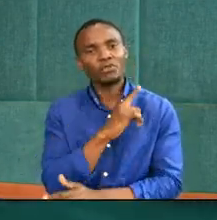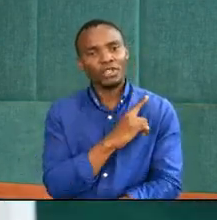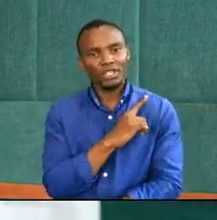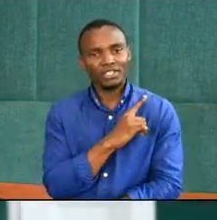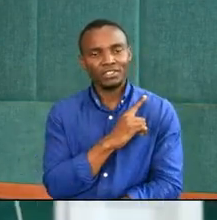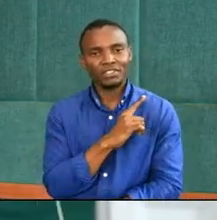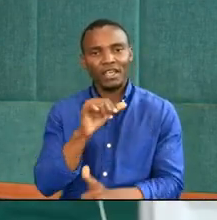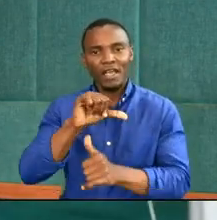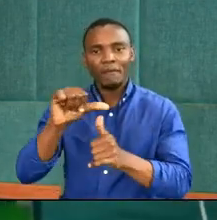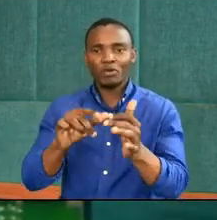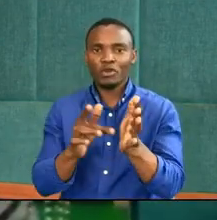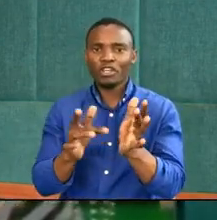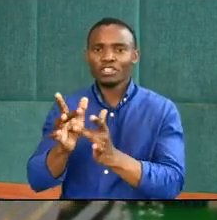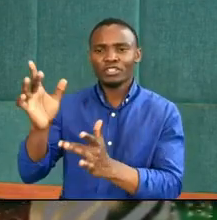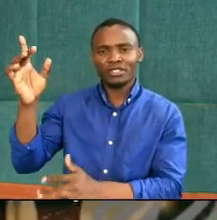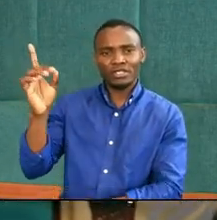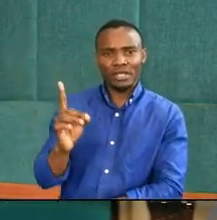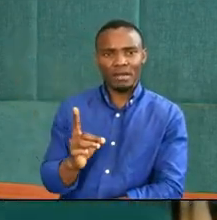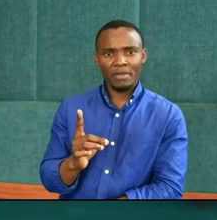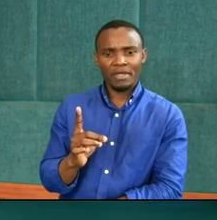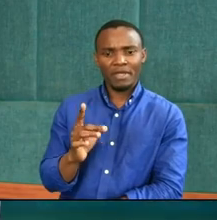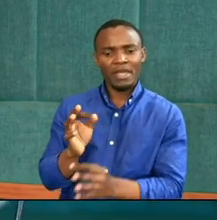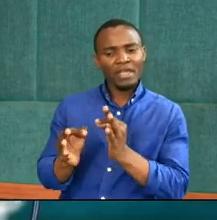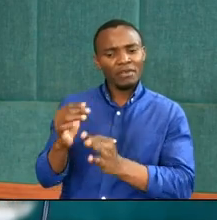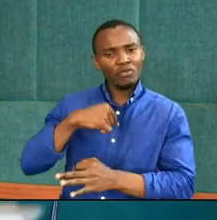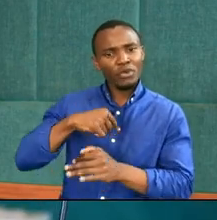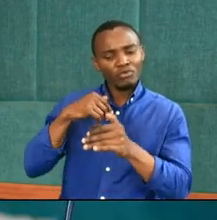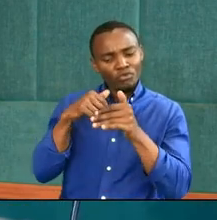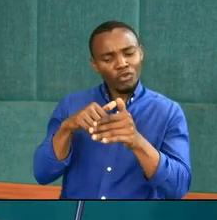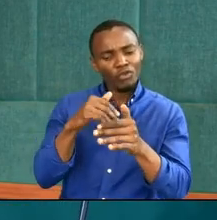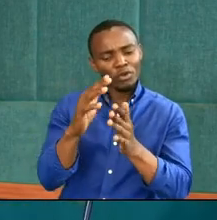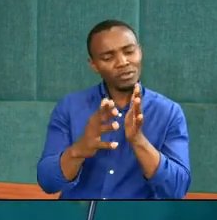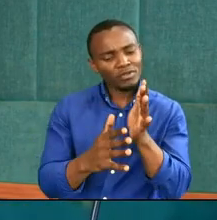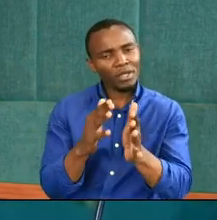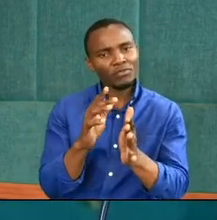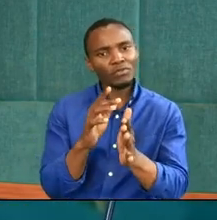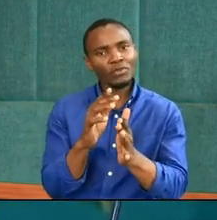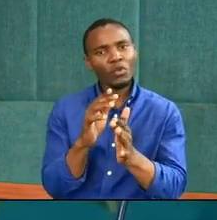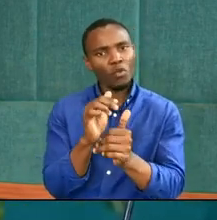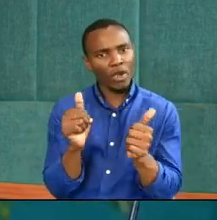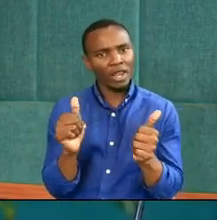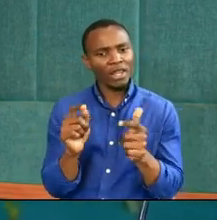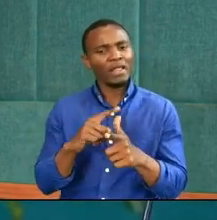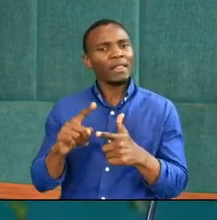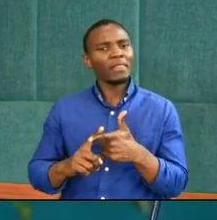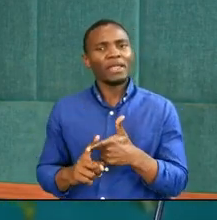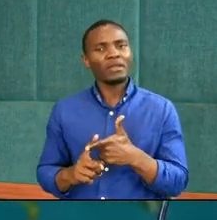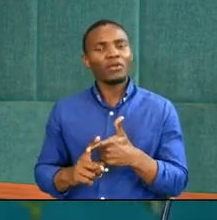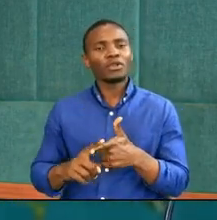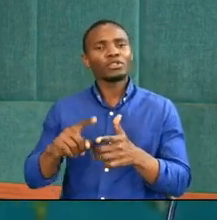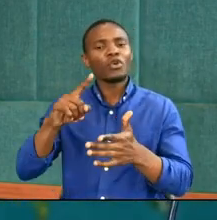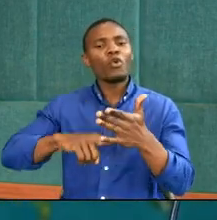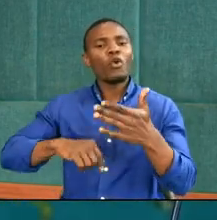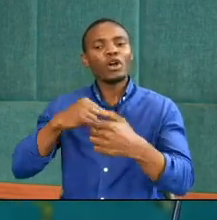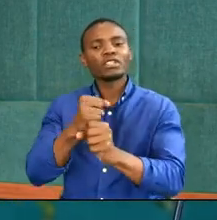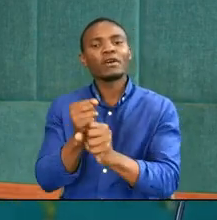of your coming, if we keep track of them, what in the world could have caused